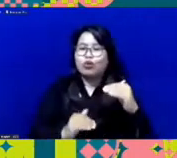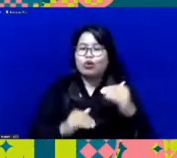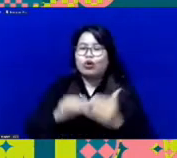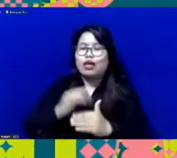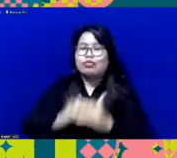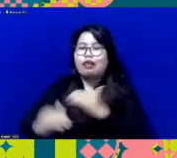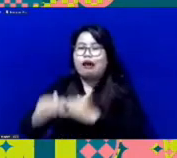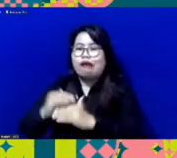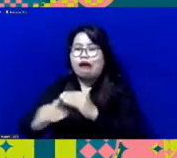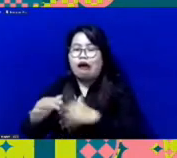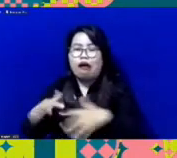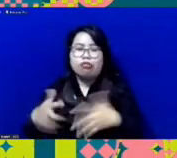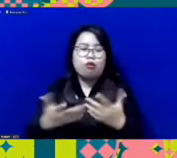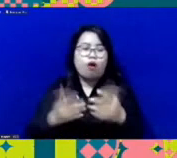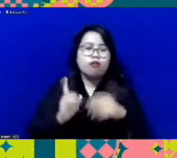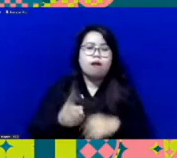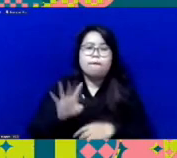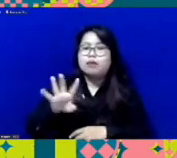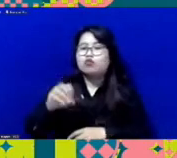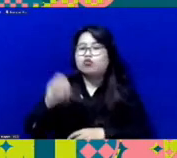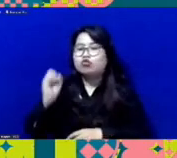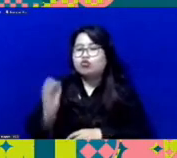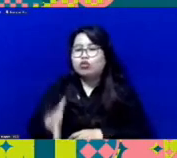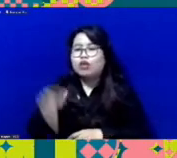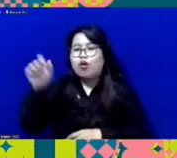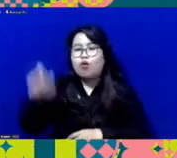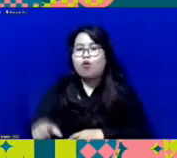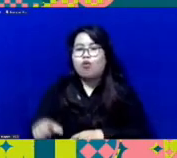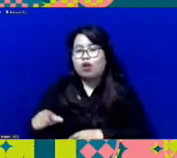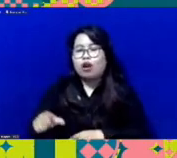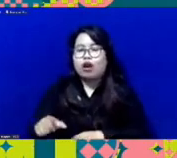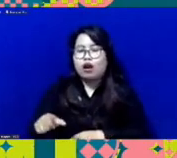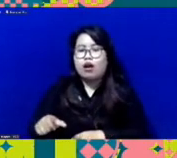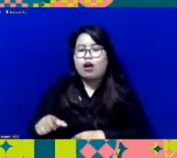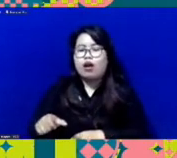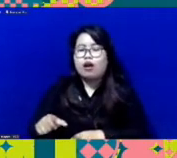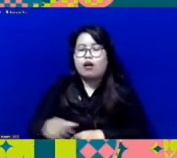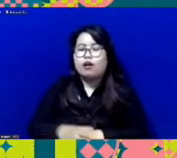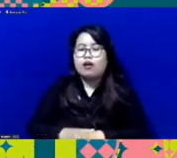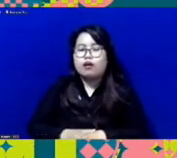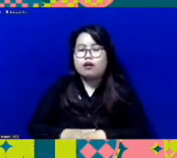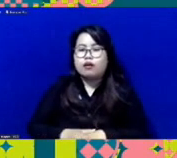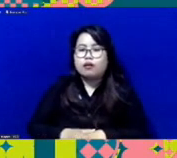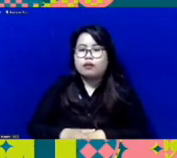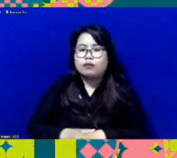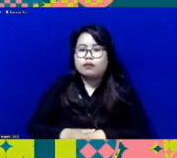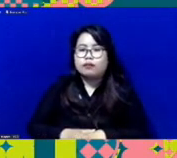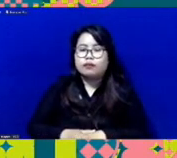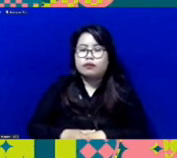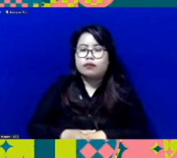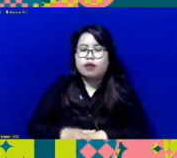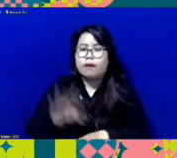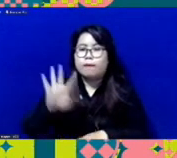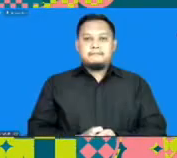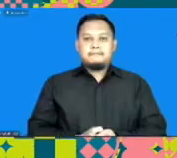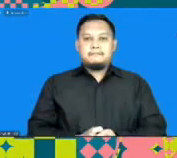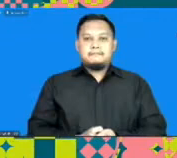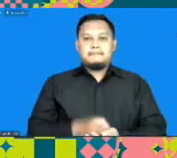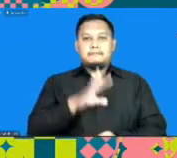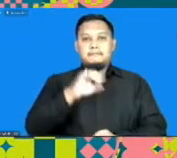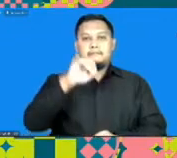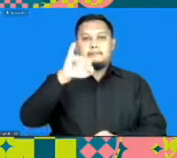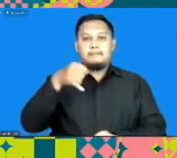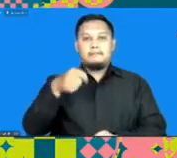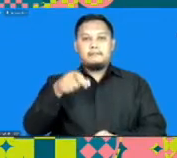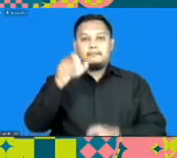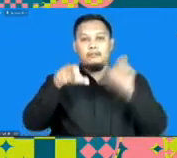in the evening and around 25 million people in the afternoon. 40 million people in Jakarta. This city is sinking in terms of pollution